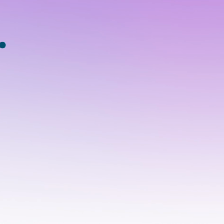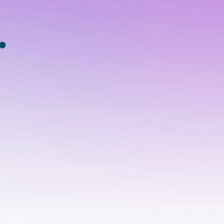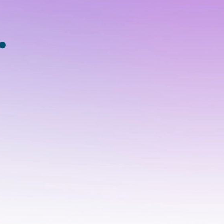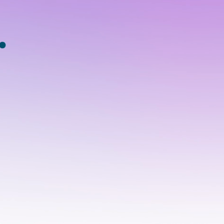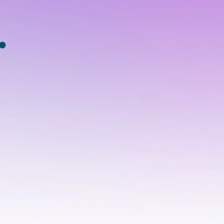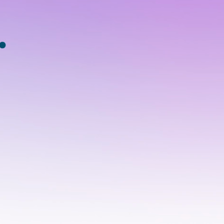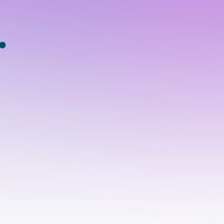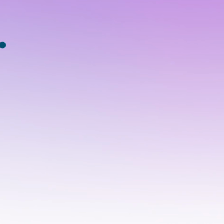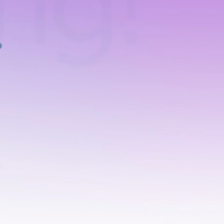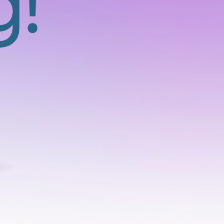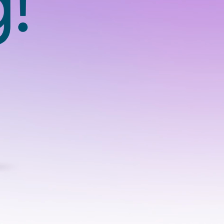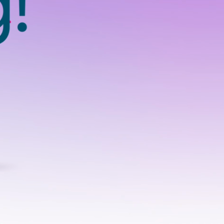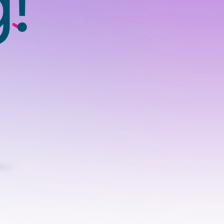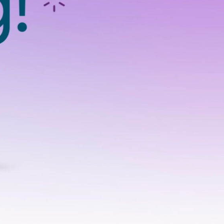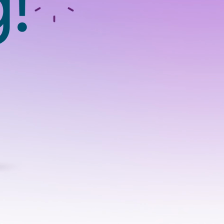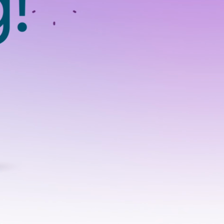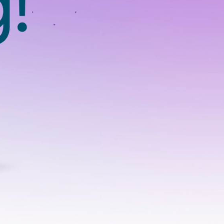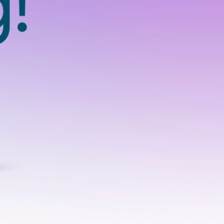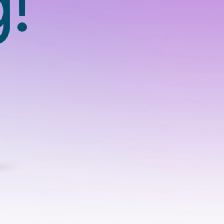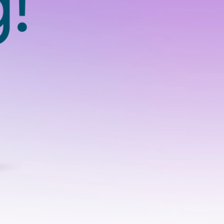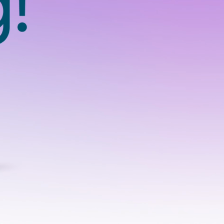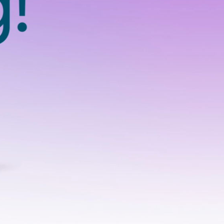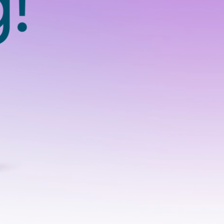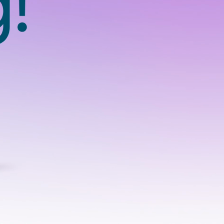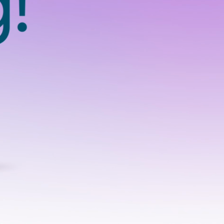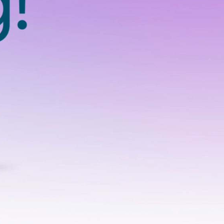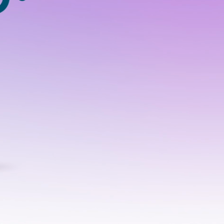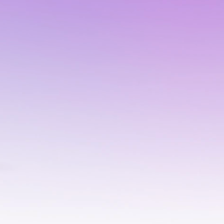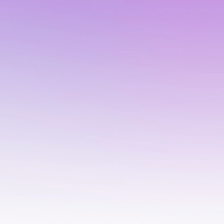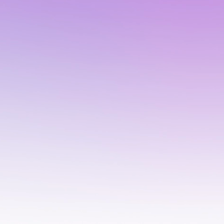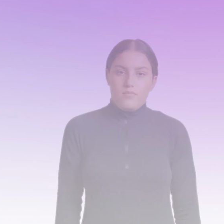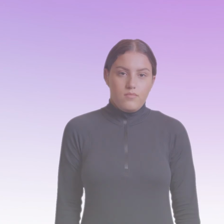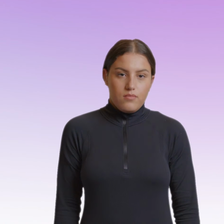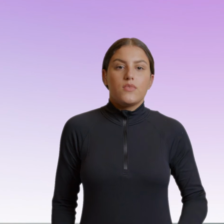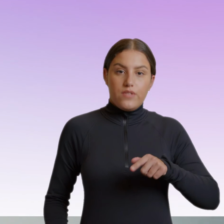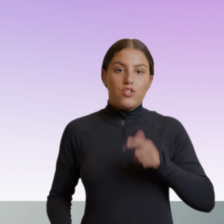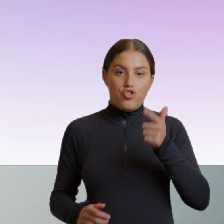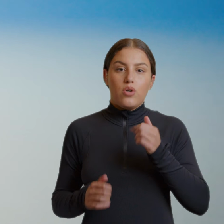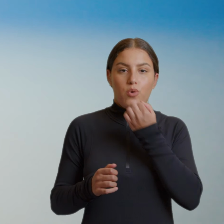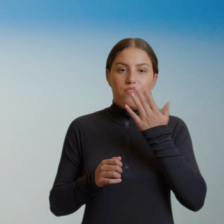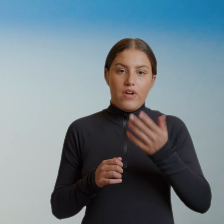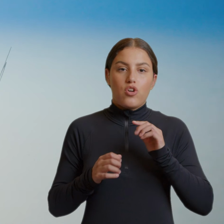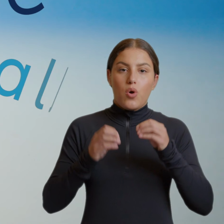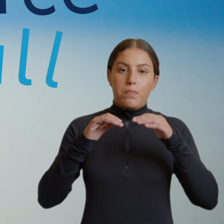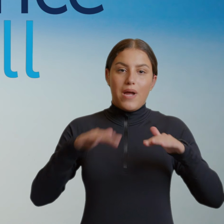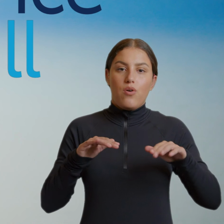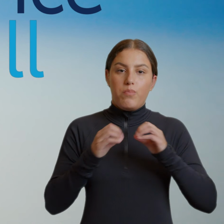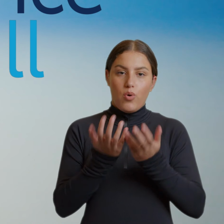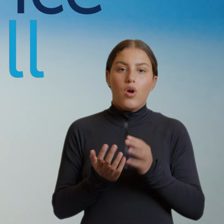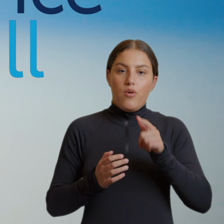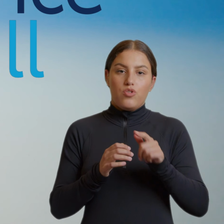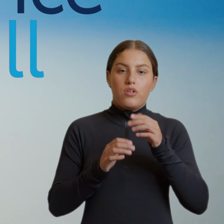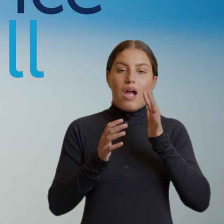the bucket. Repeat three times. Keep going. Final drill. Drill five. This is drill number five. We call it balance